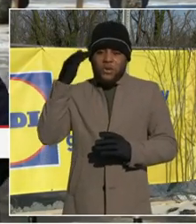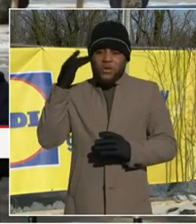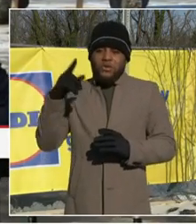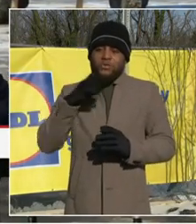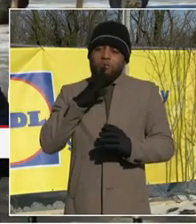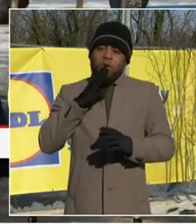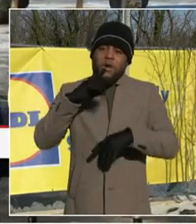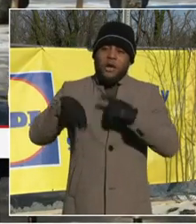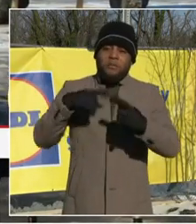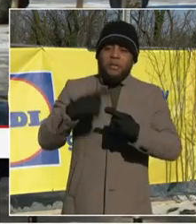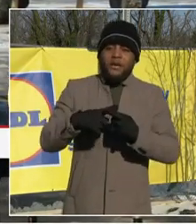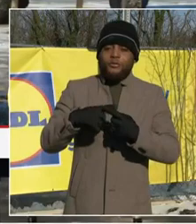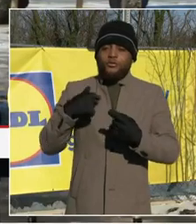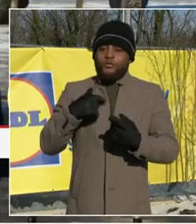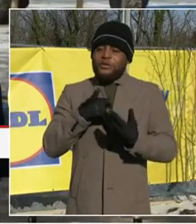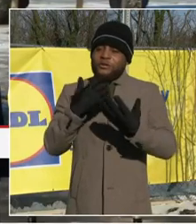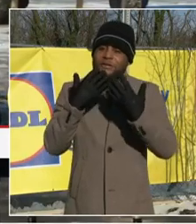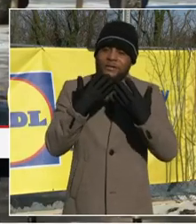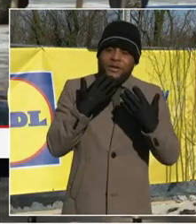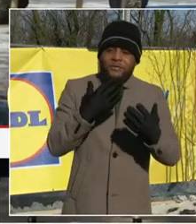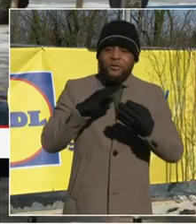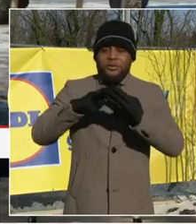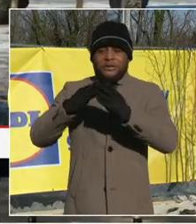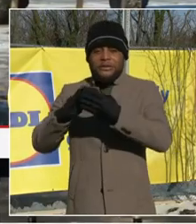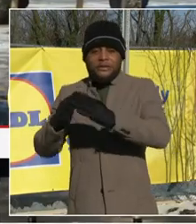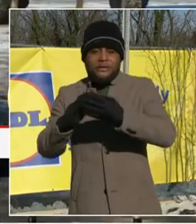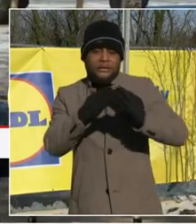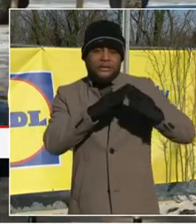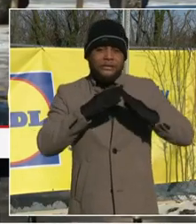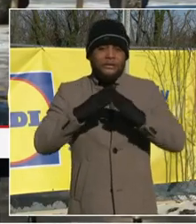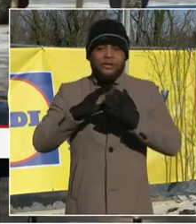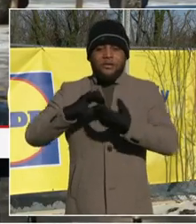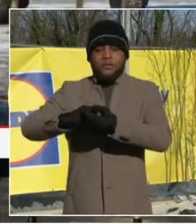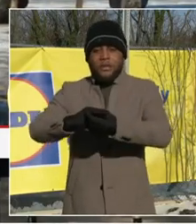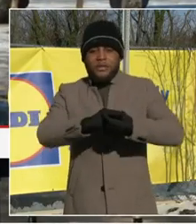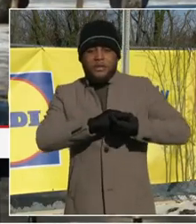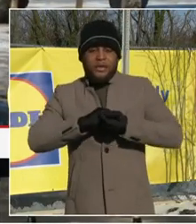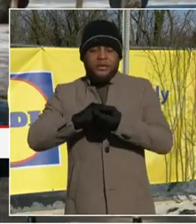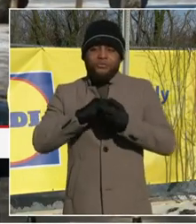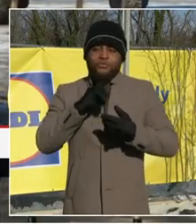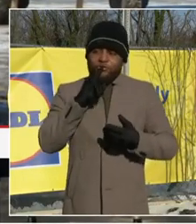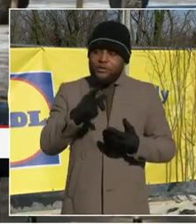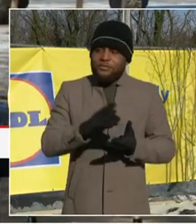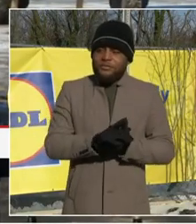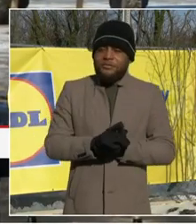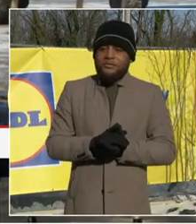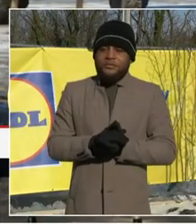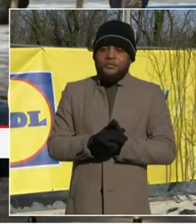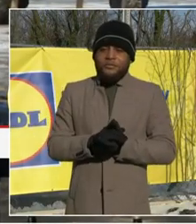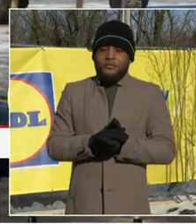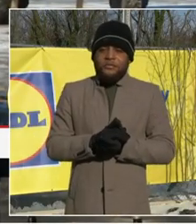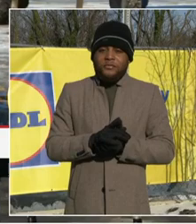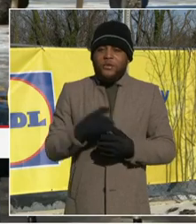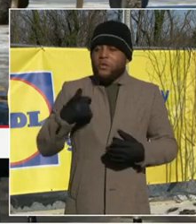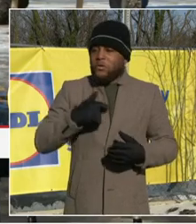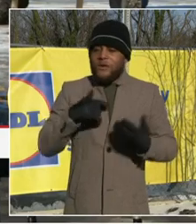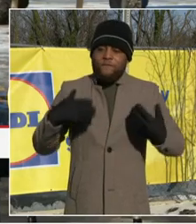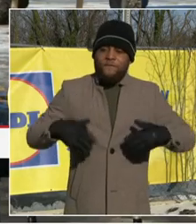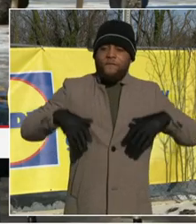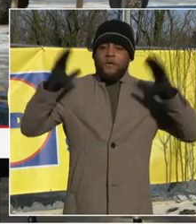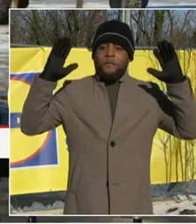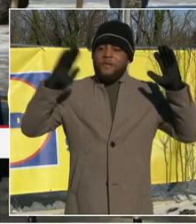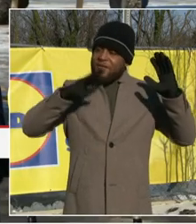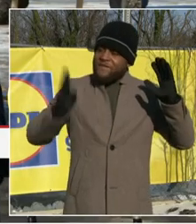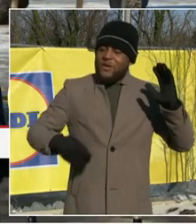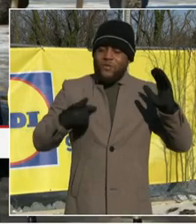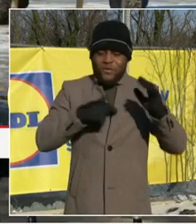the city and the community partnered together, never gave up, was resilient, and will deliver